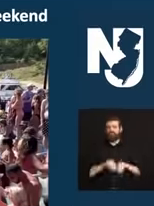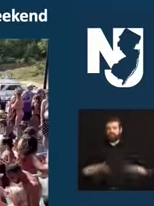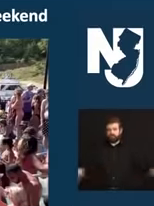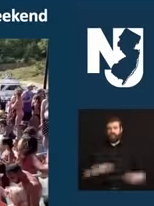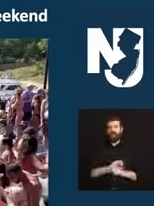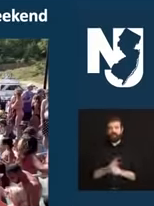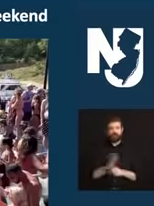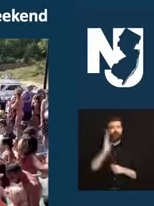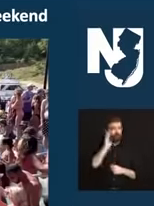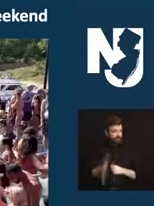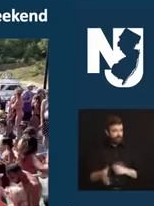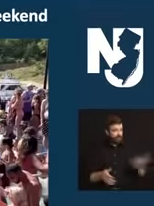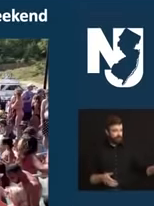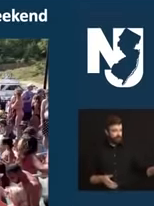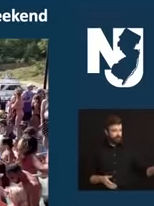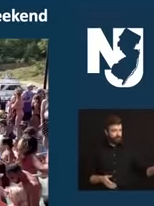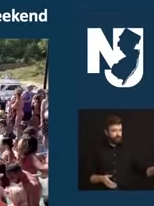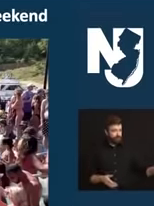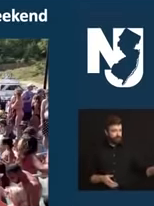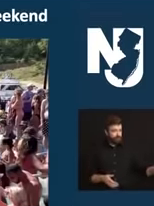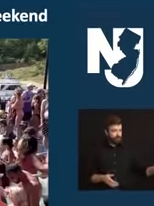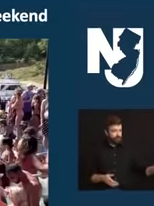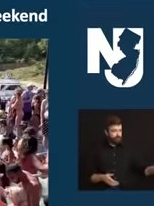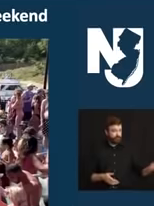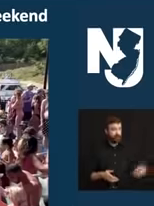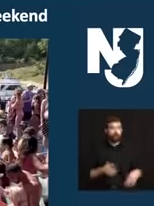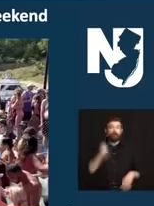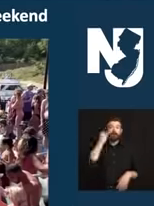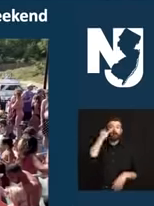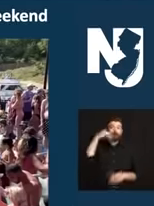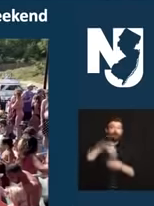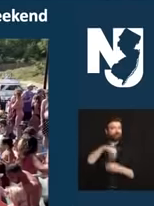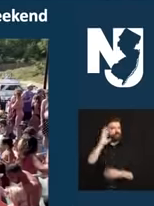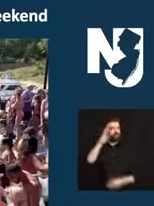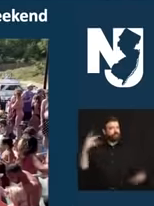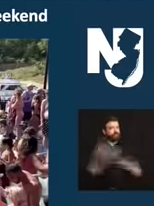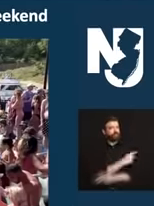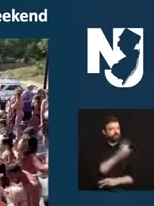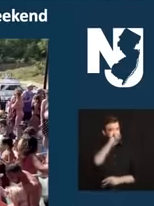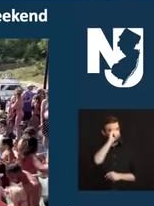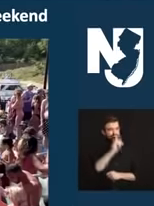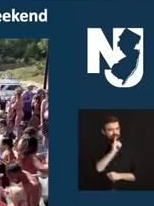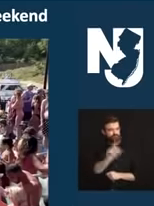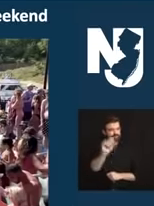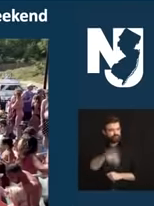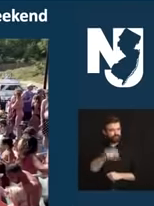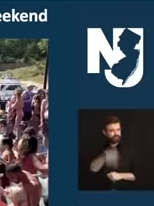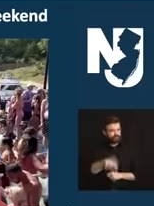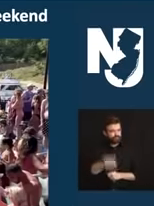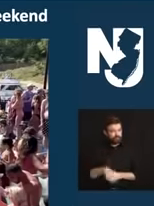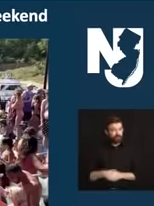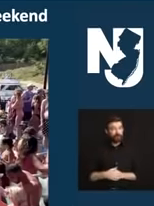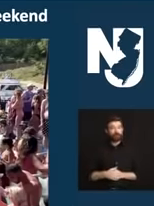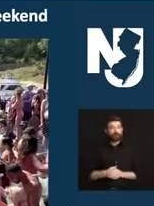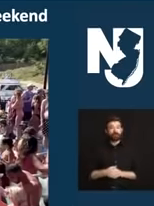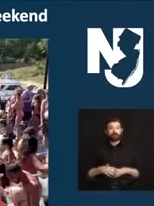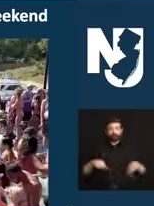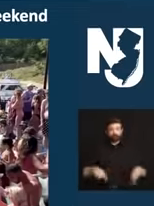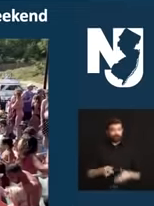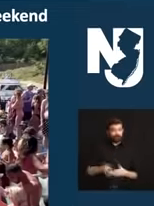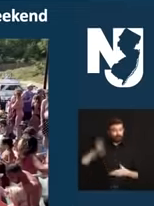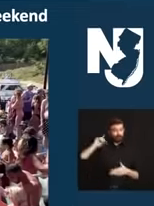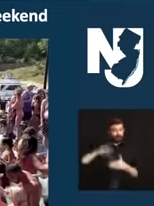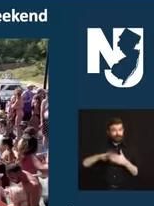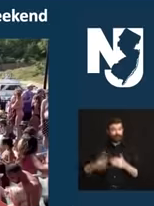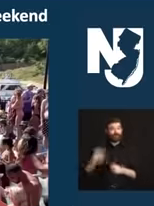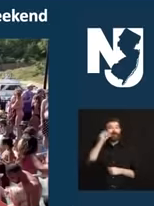The scenes that we all saw over the weekend of crowded bars in our state where social distancing was neither enforced by